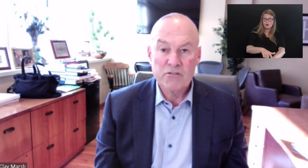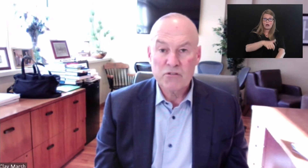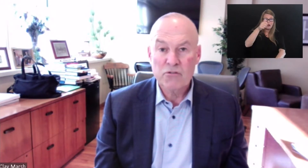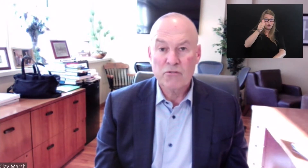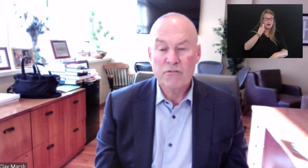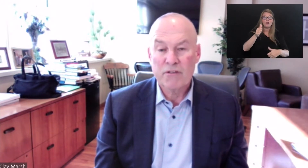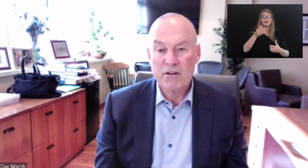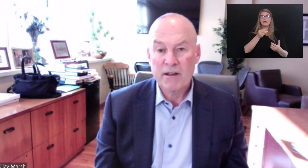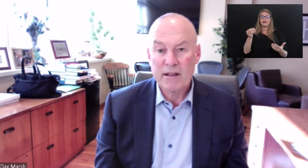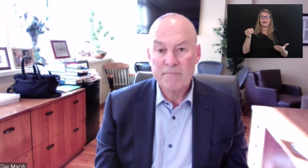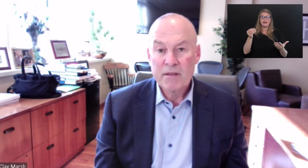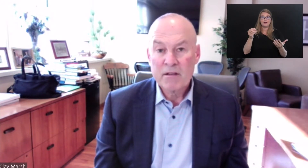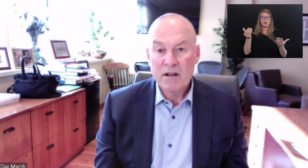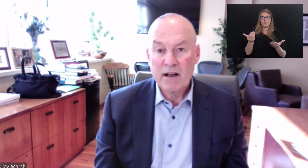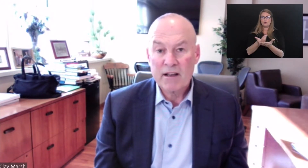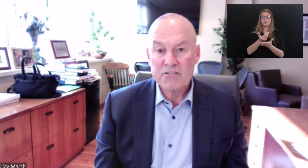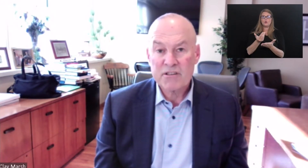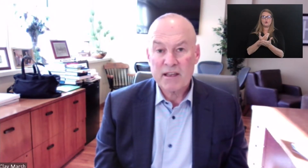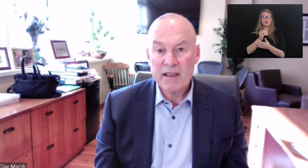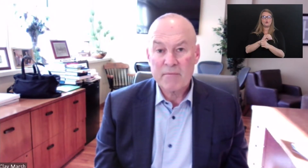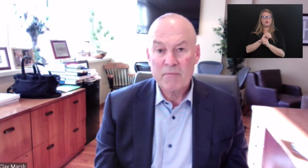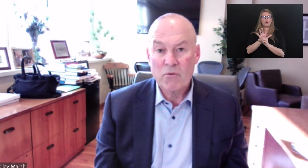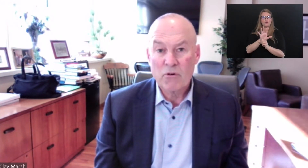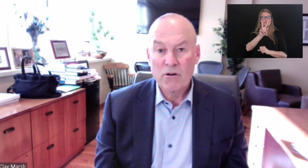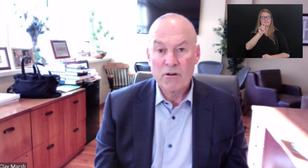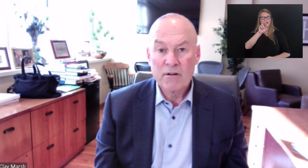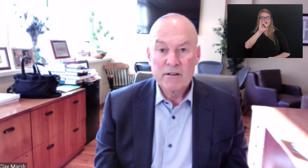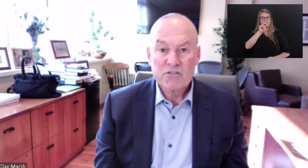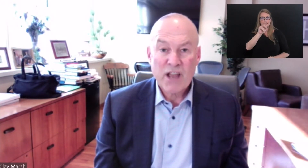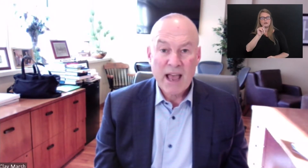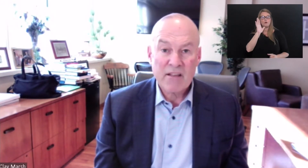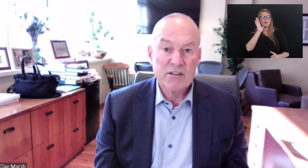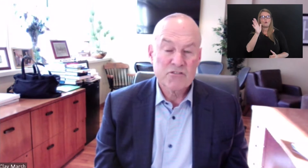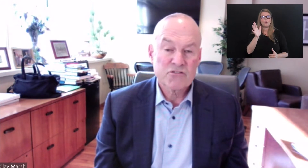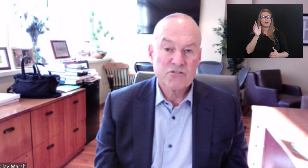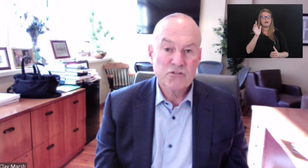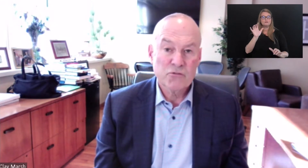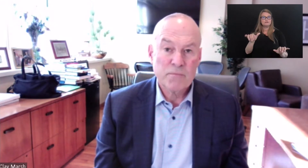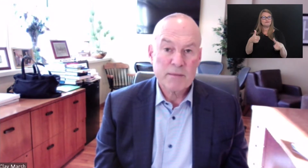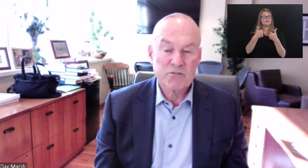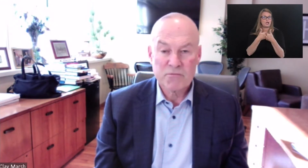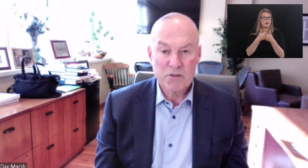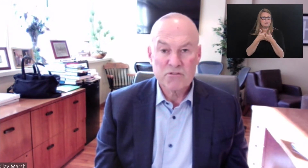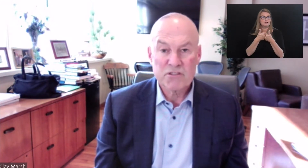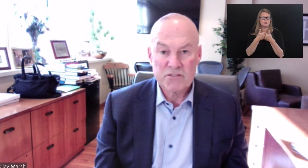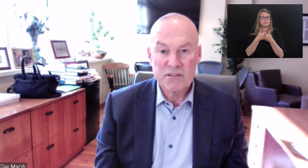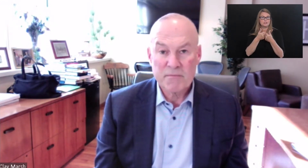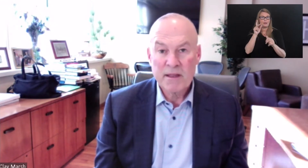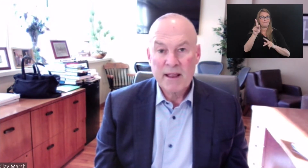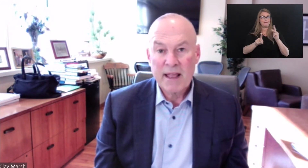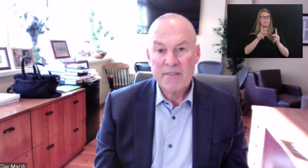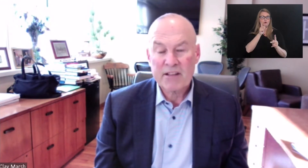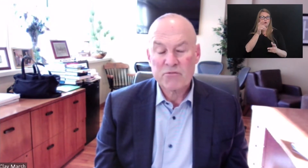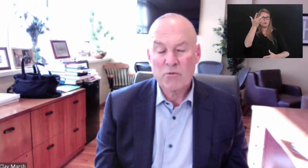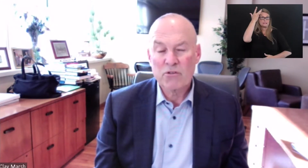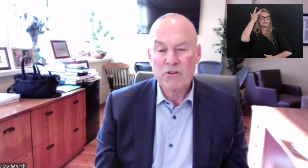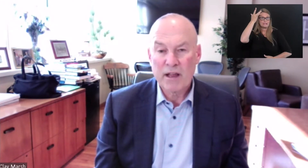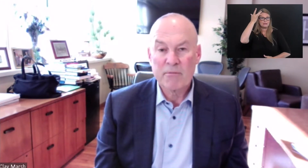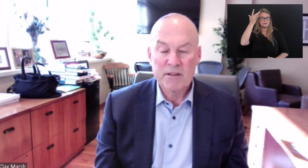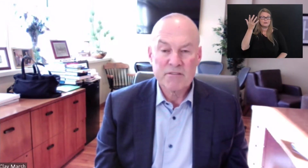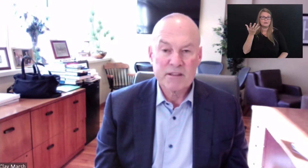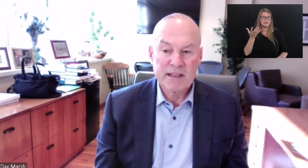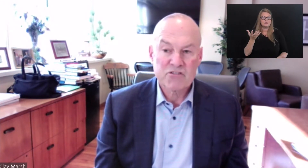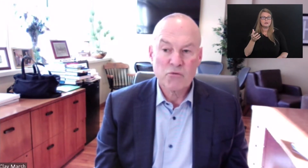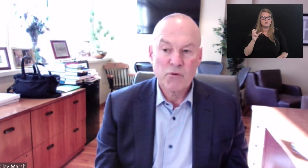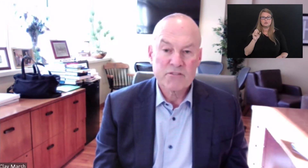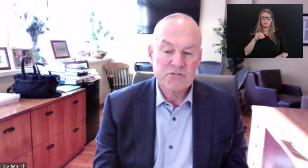will the new variant cause a more challenge to people's immune system? And that's what we'll learn,